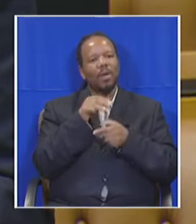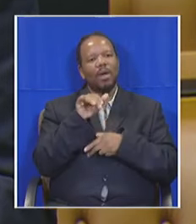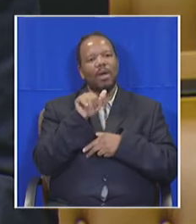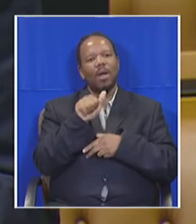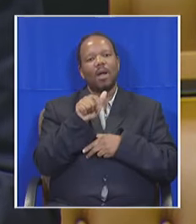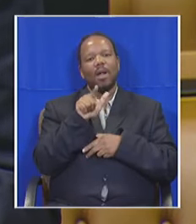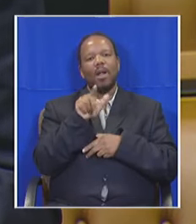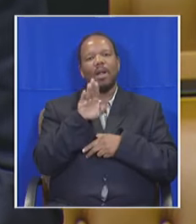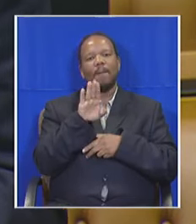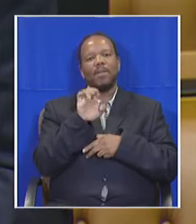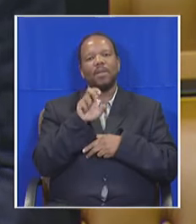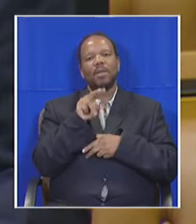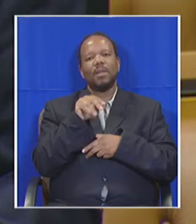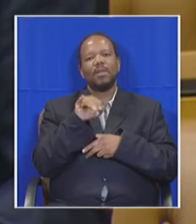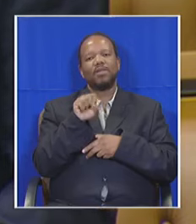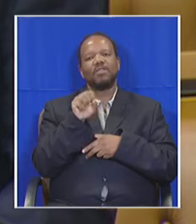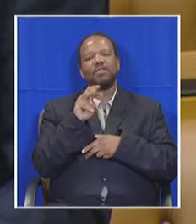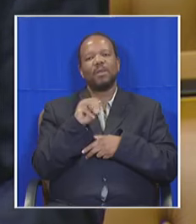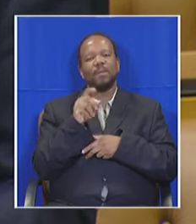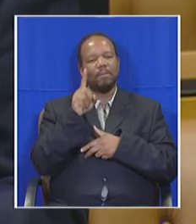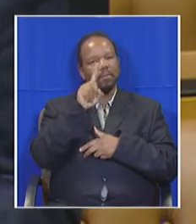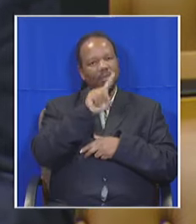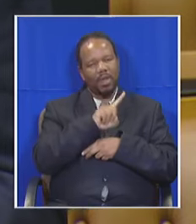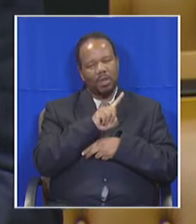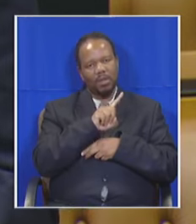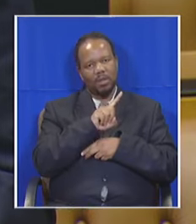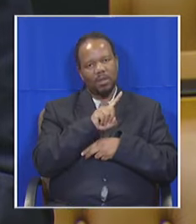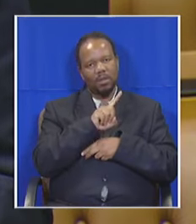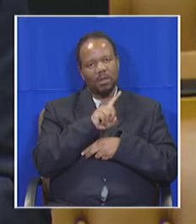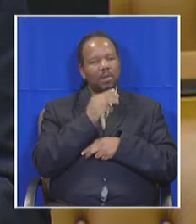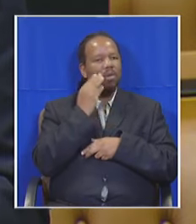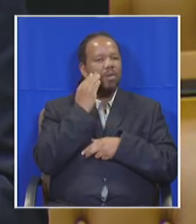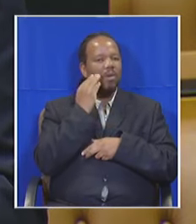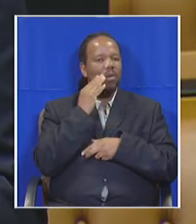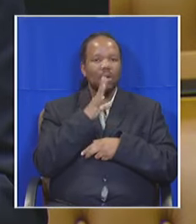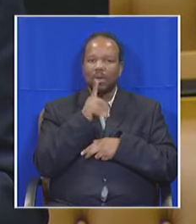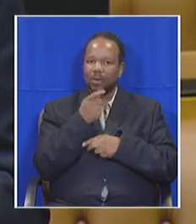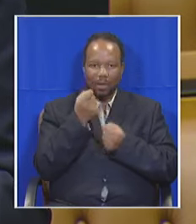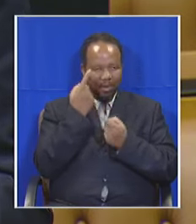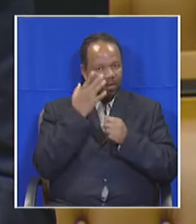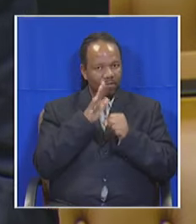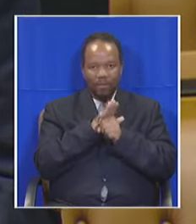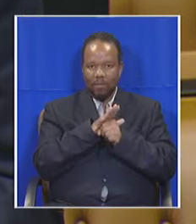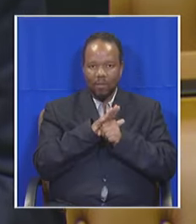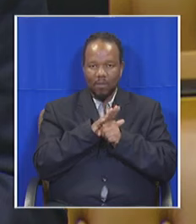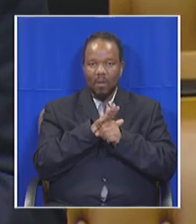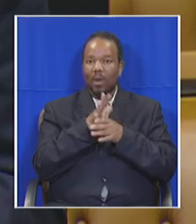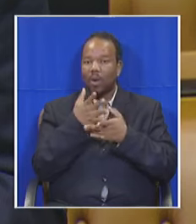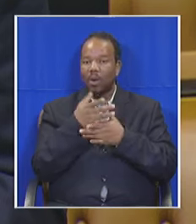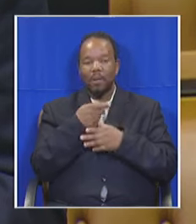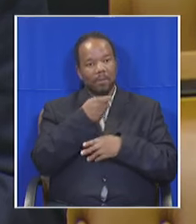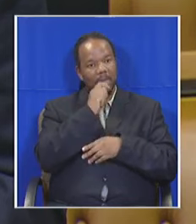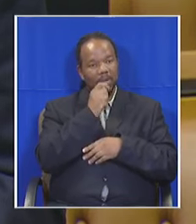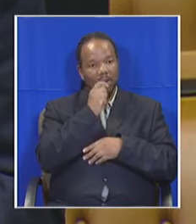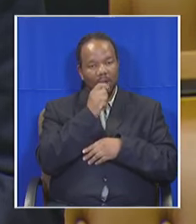Day. Further notes that albinism is still profoundly misunderstood socially and medically, and that